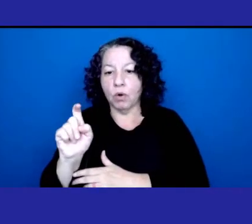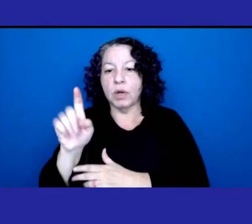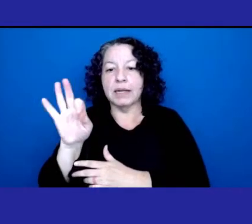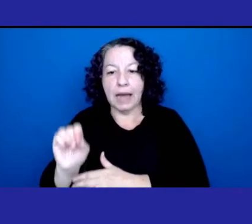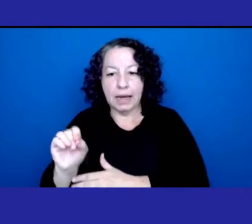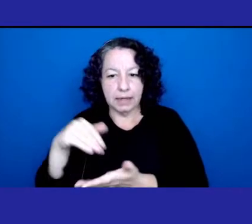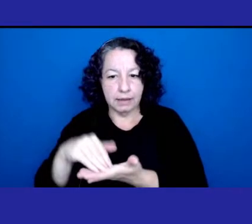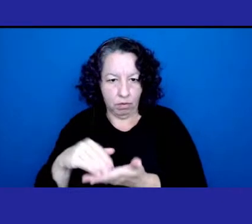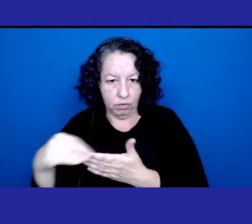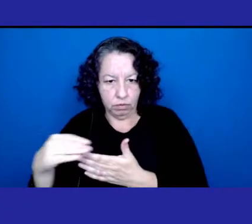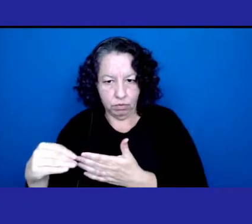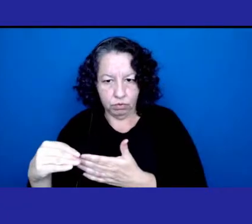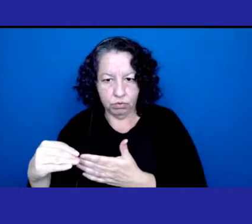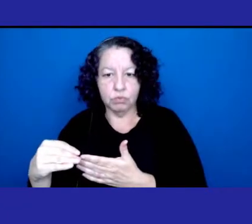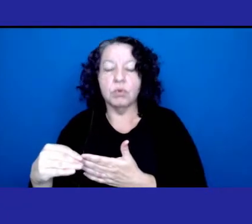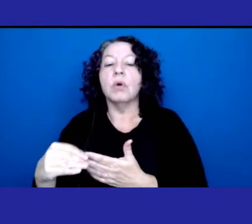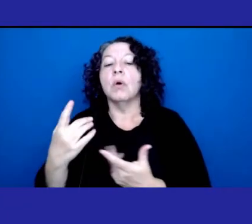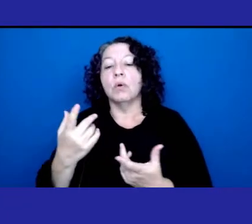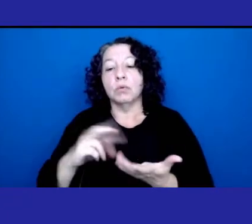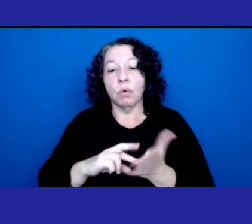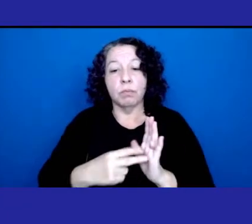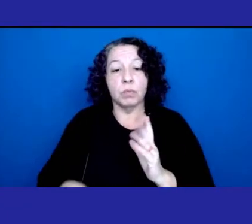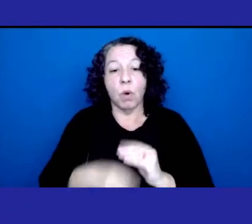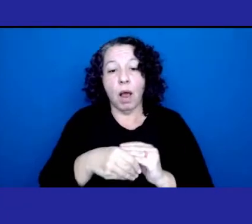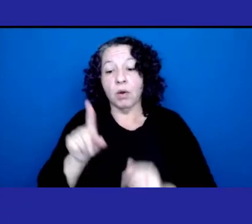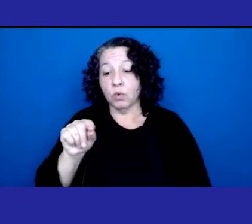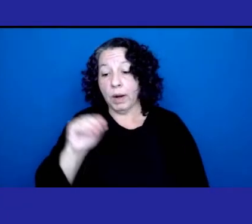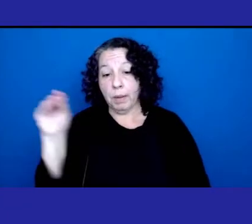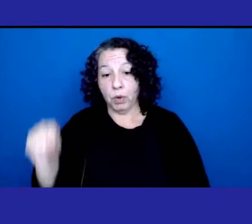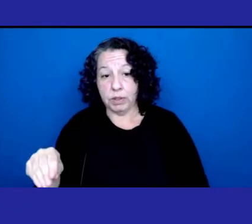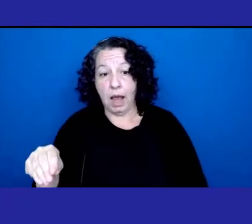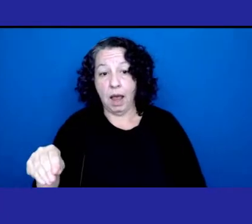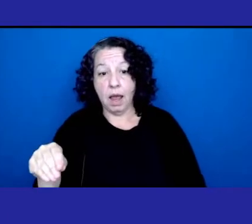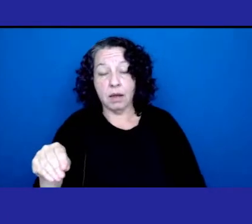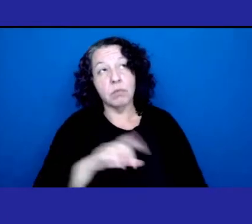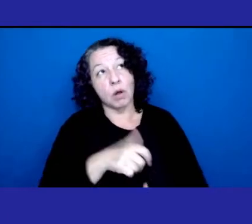$10,190,000. And we're adding a 20% contingency of